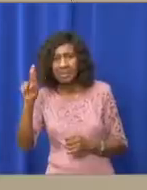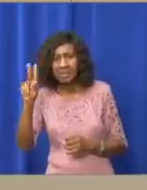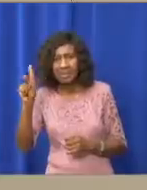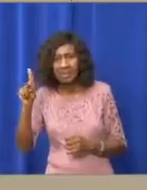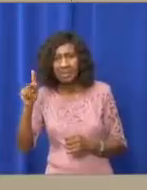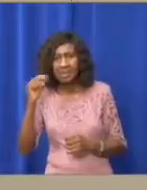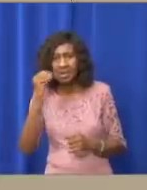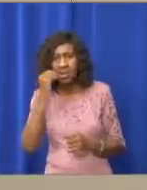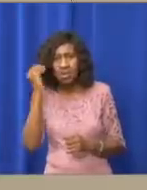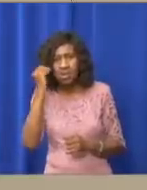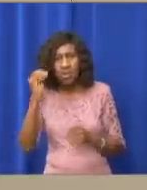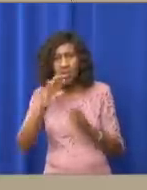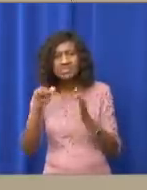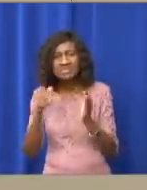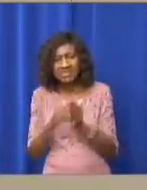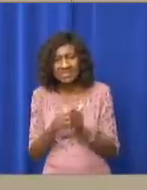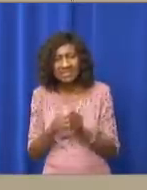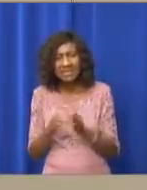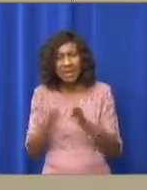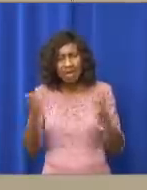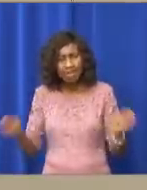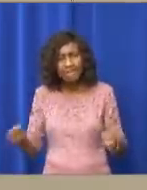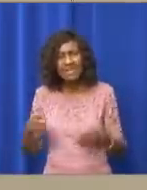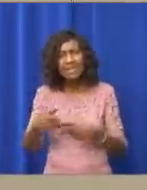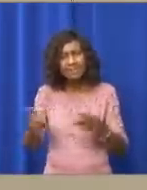the protocols.